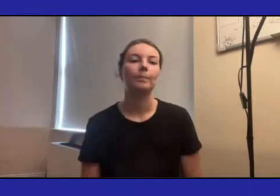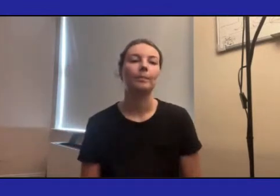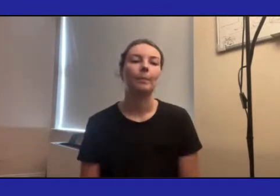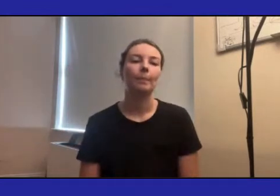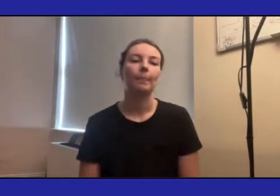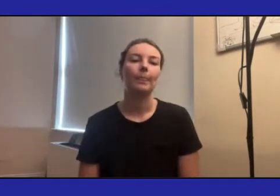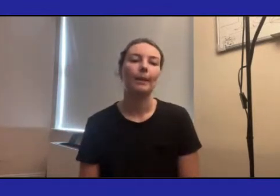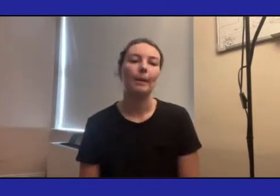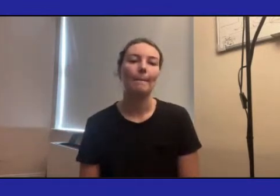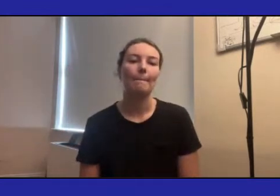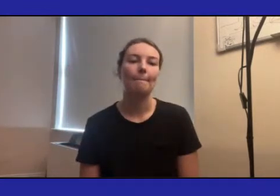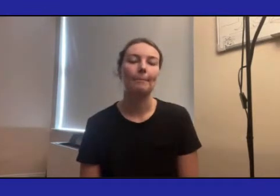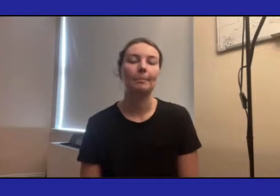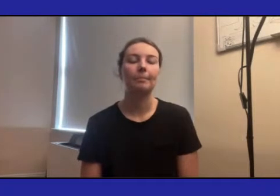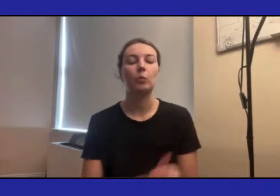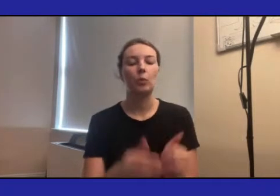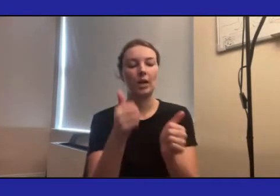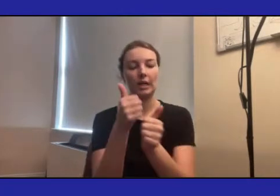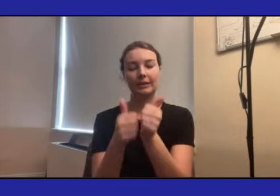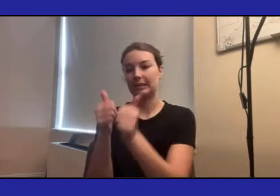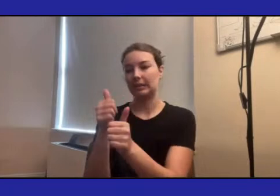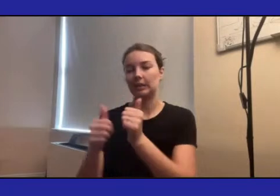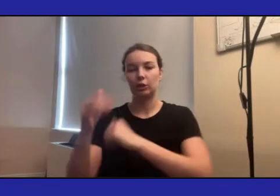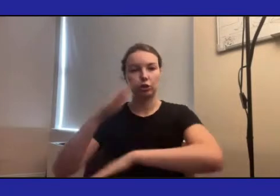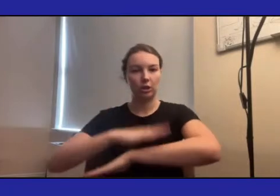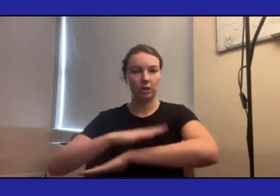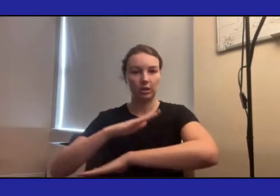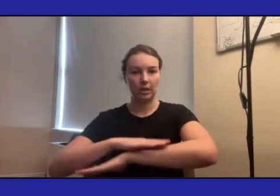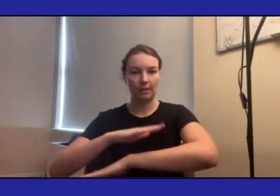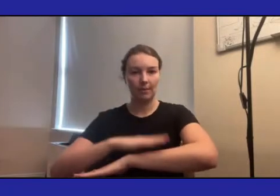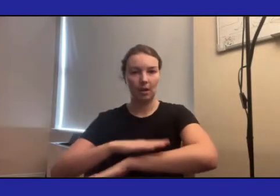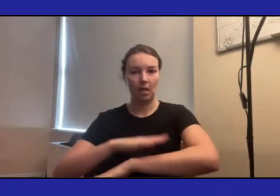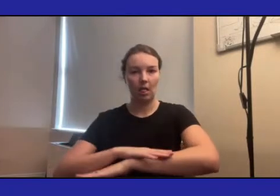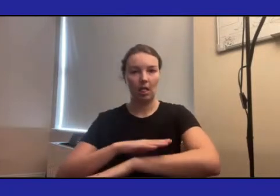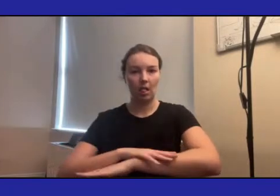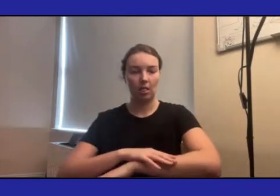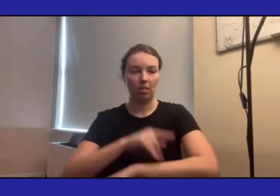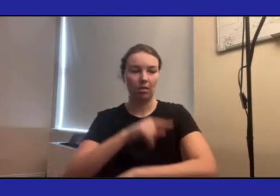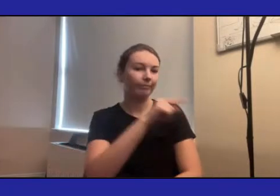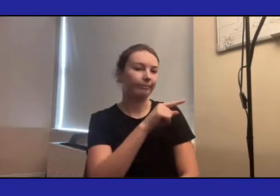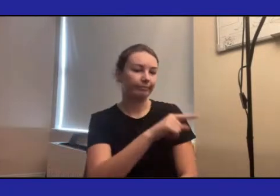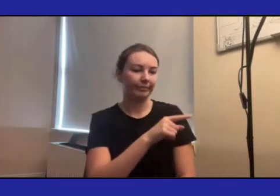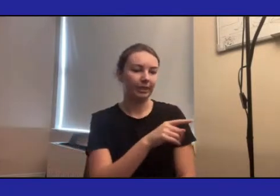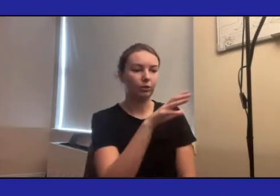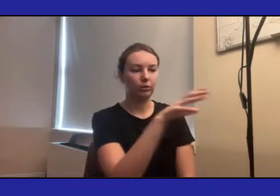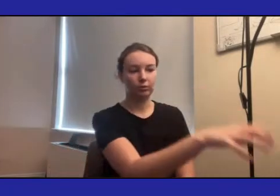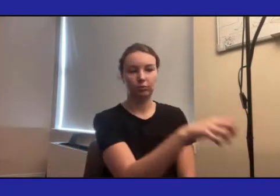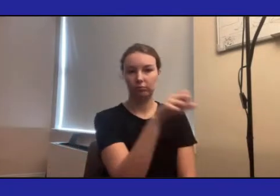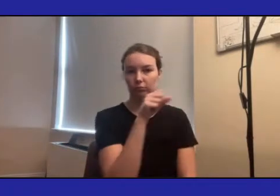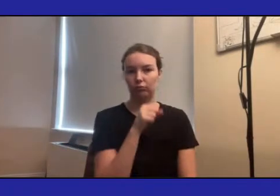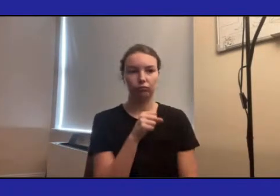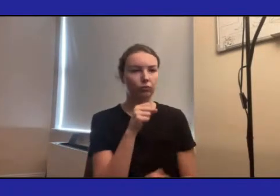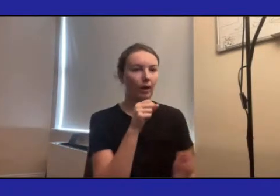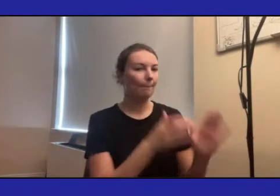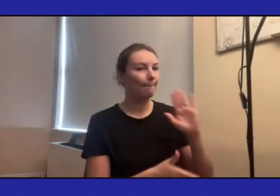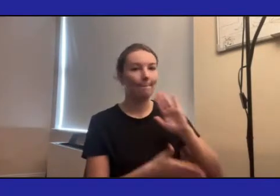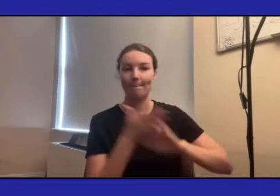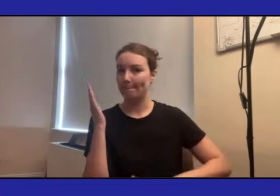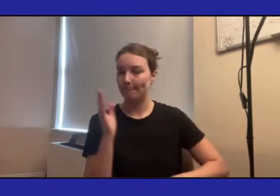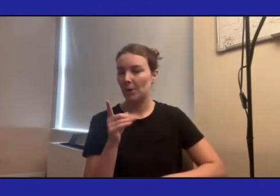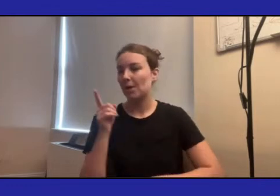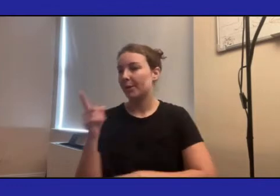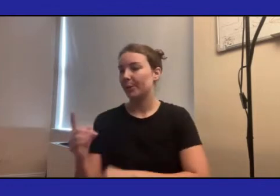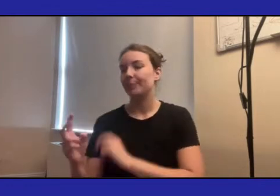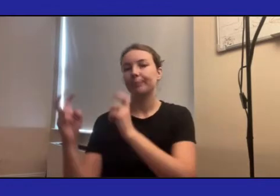whereas every table is kind of a grab-and-go kiosk. And so when we